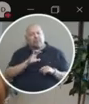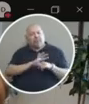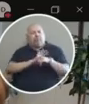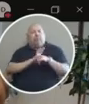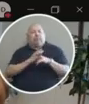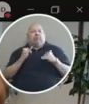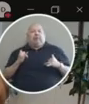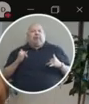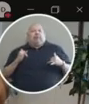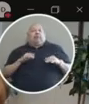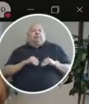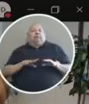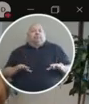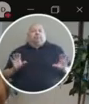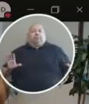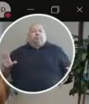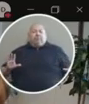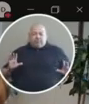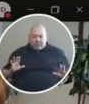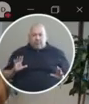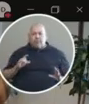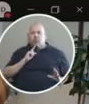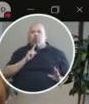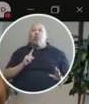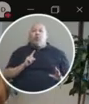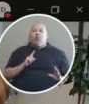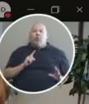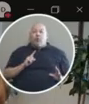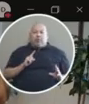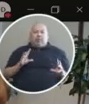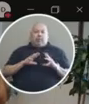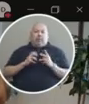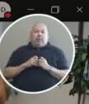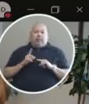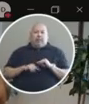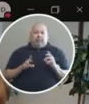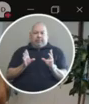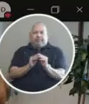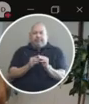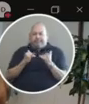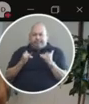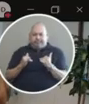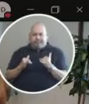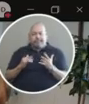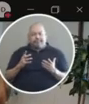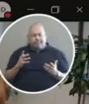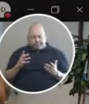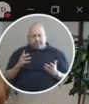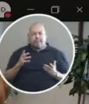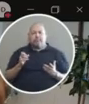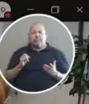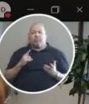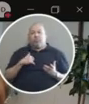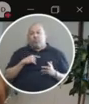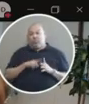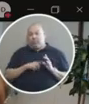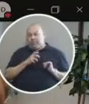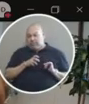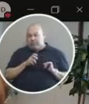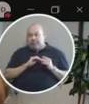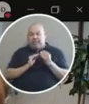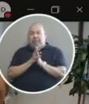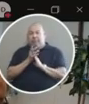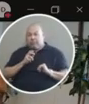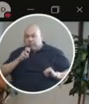COVID-19 pandemic. The ad hoc committee cannot meet all together because of the emergency orders in place and with stricter ones